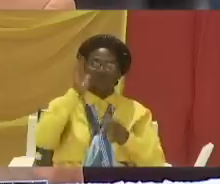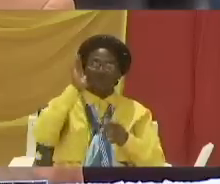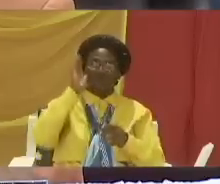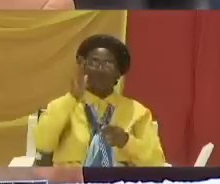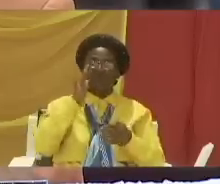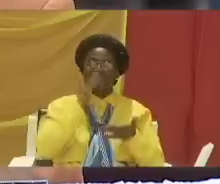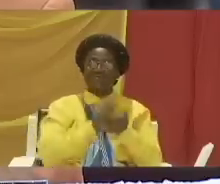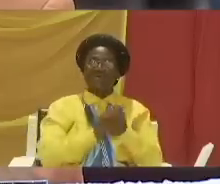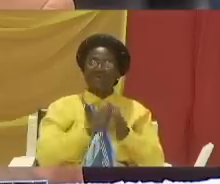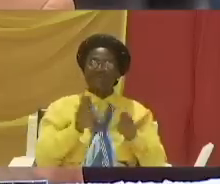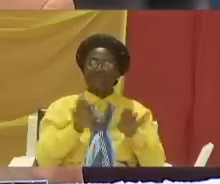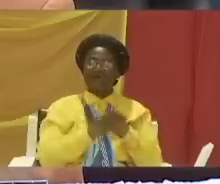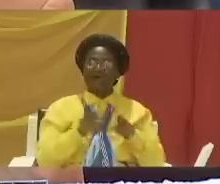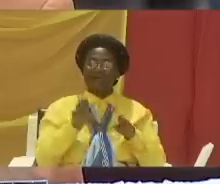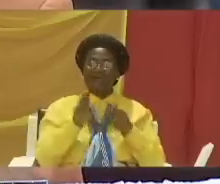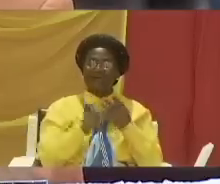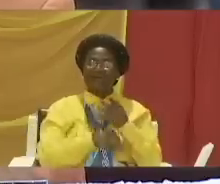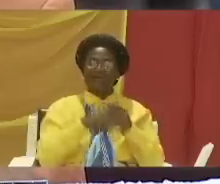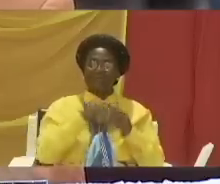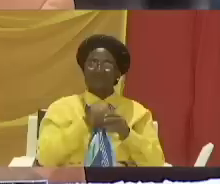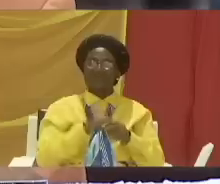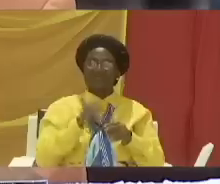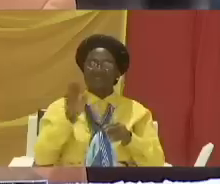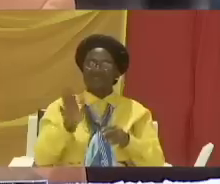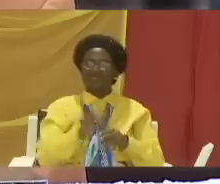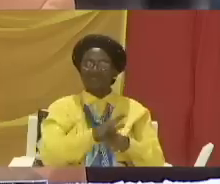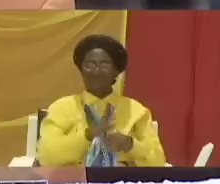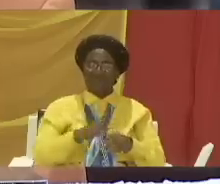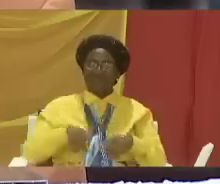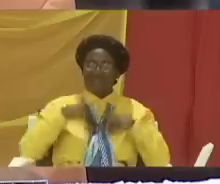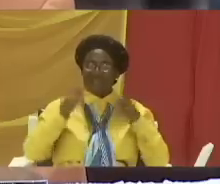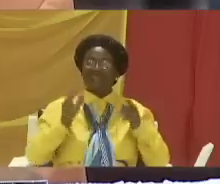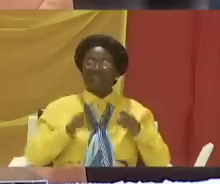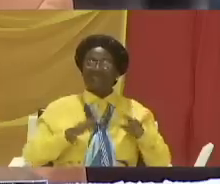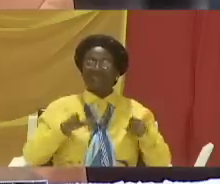Barrenness is a yoke.